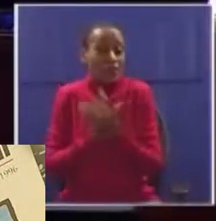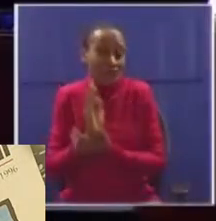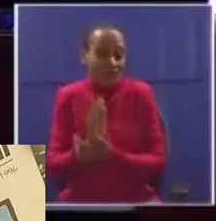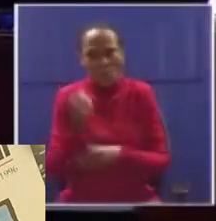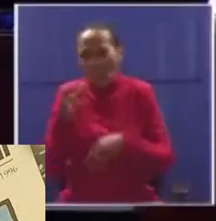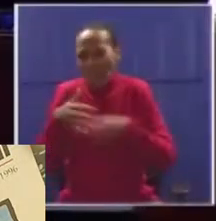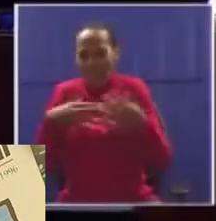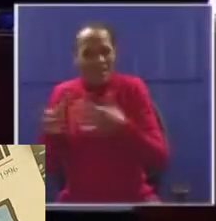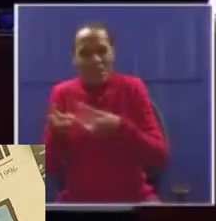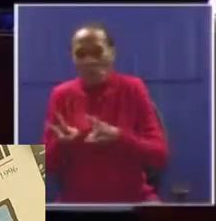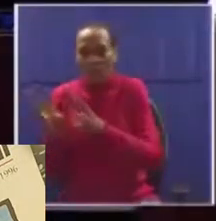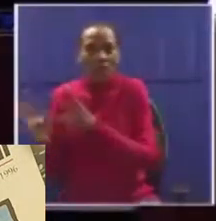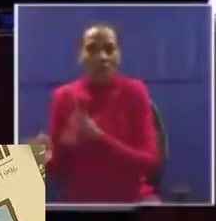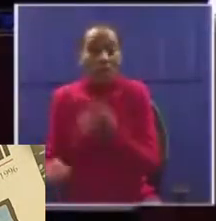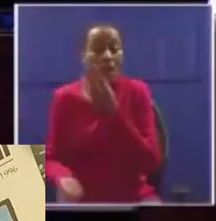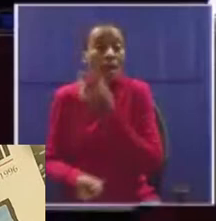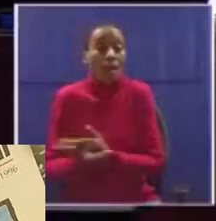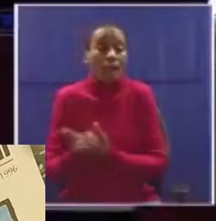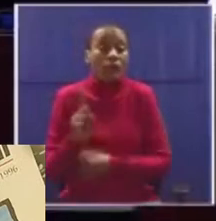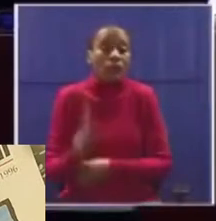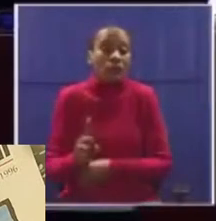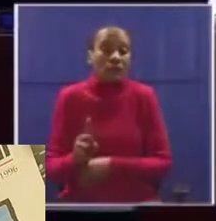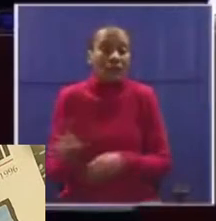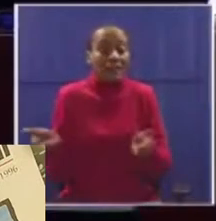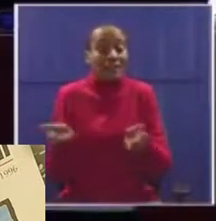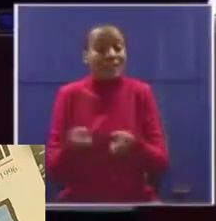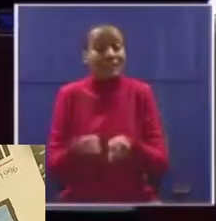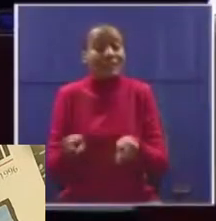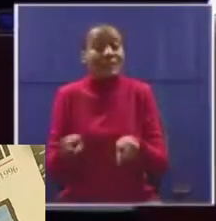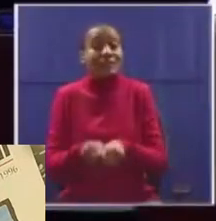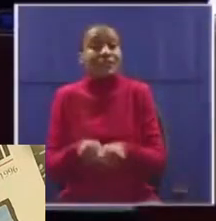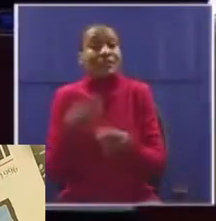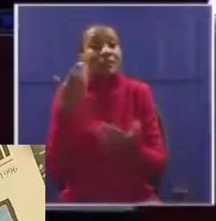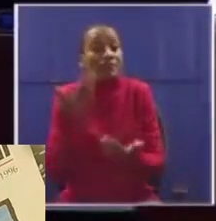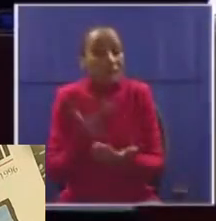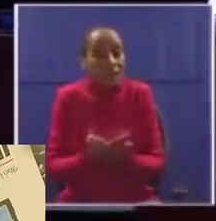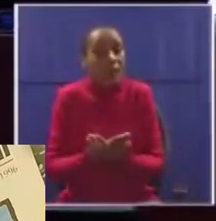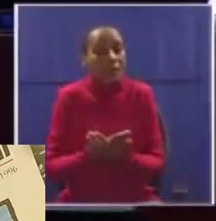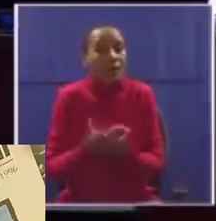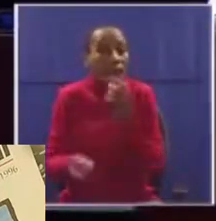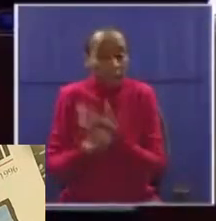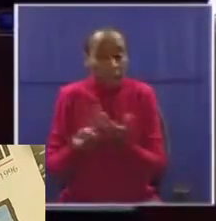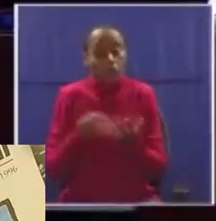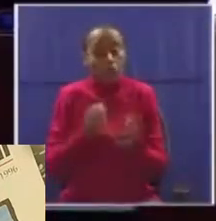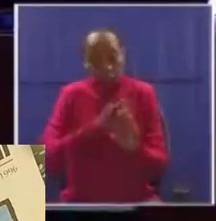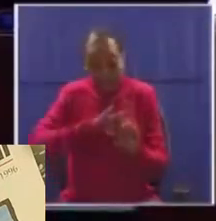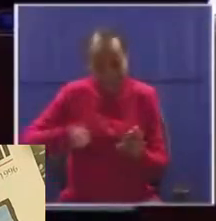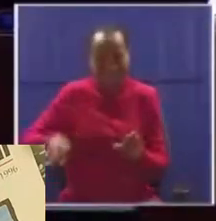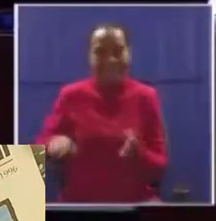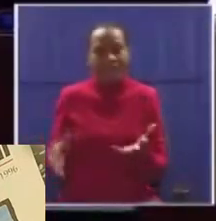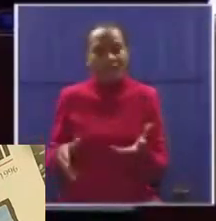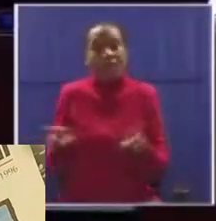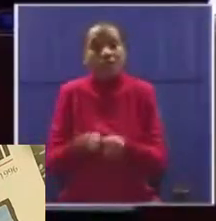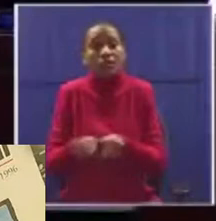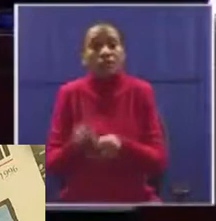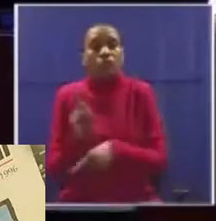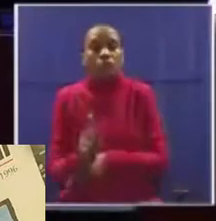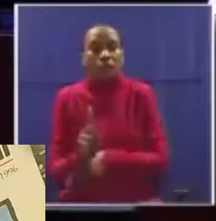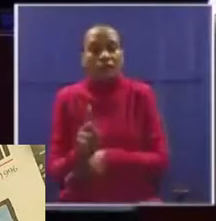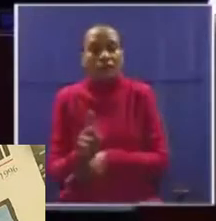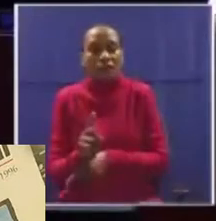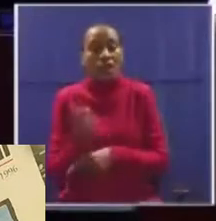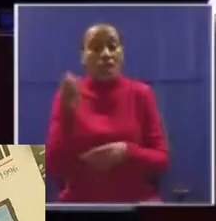circumstances under which same can and should be limited such as